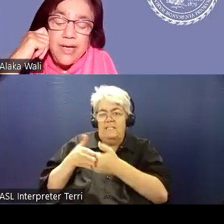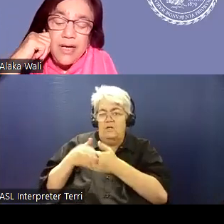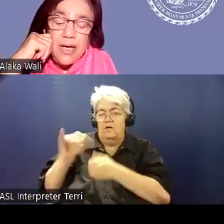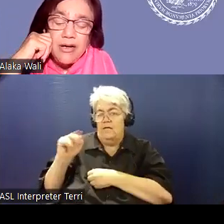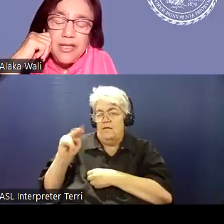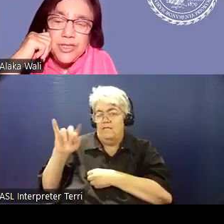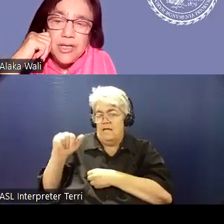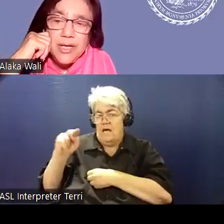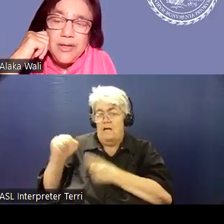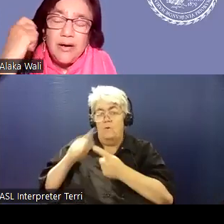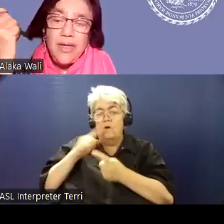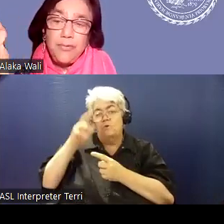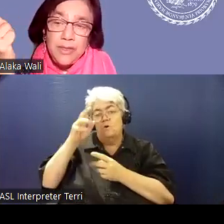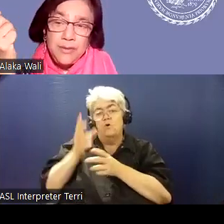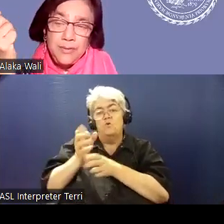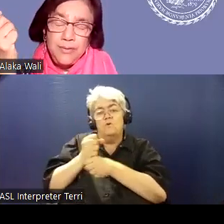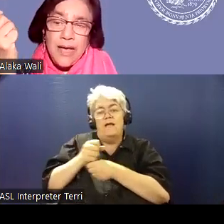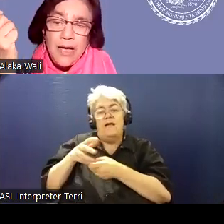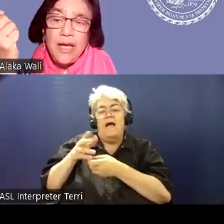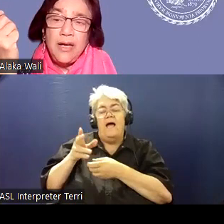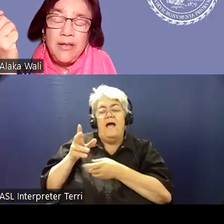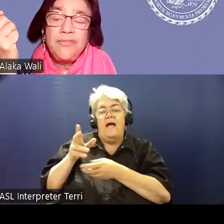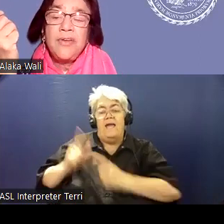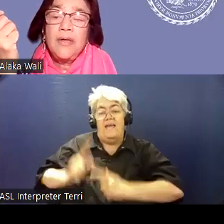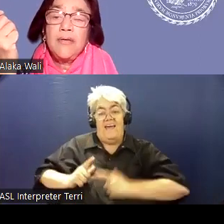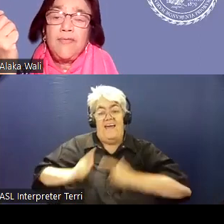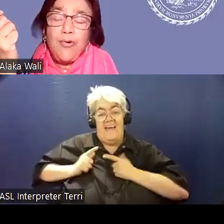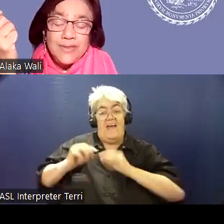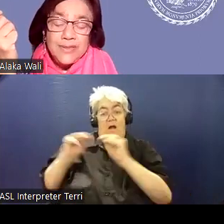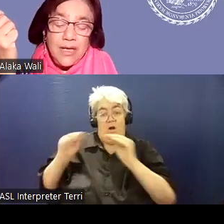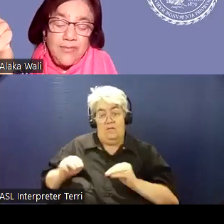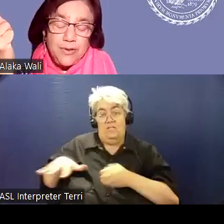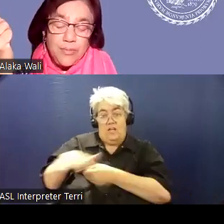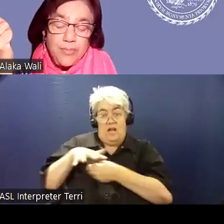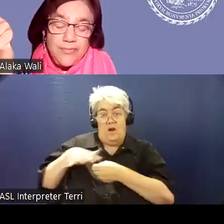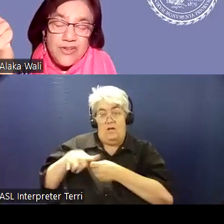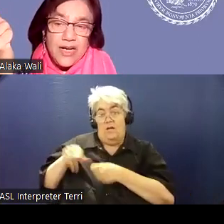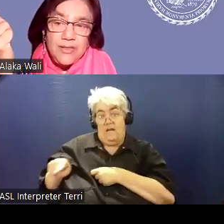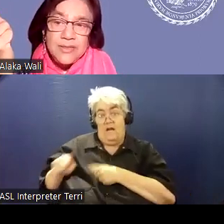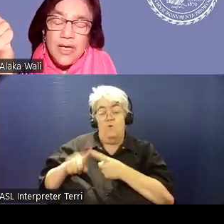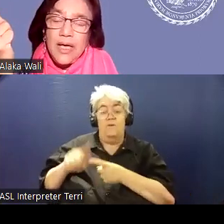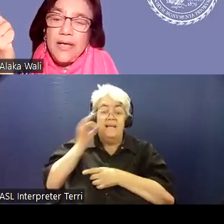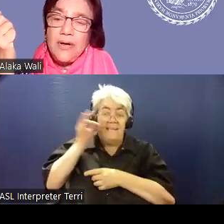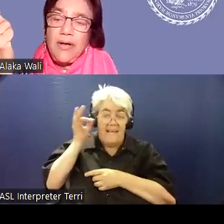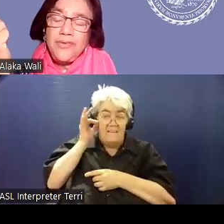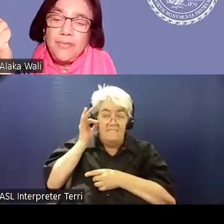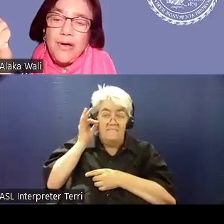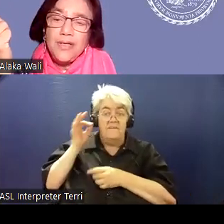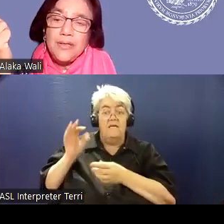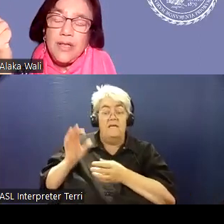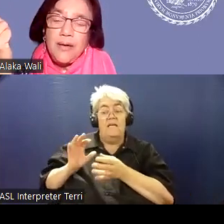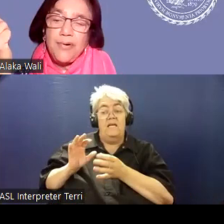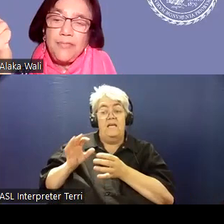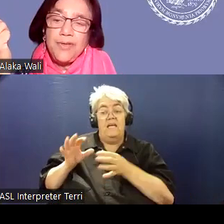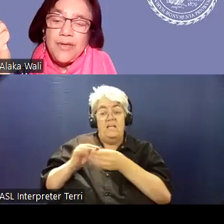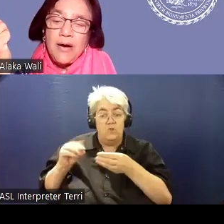to create a heritage area there that will include now Native voice, Native interpretive trails. And they're also wanting